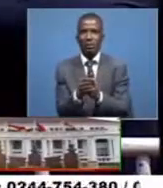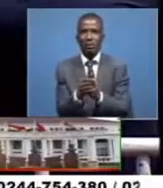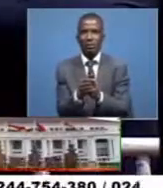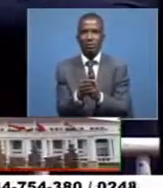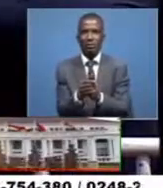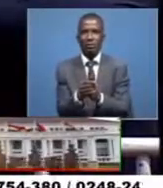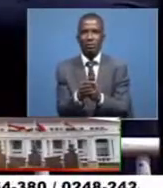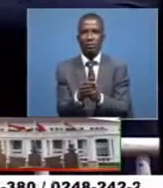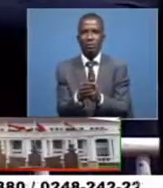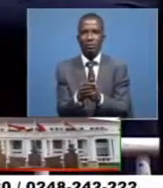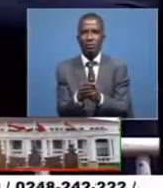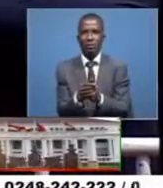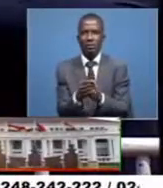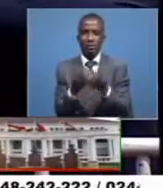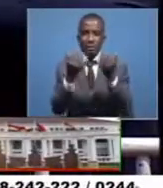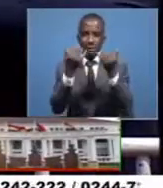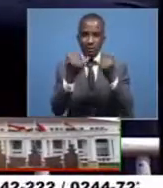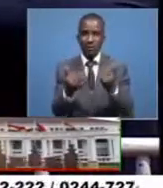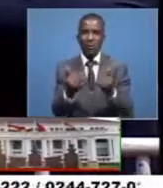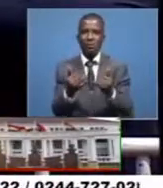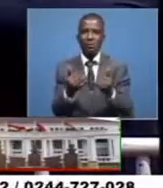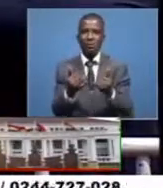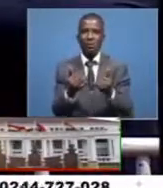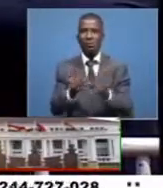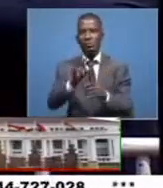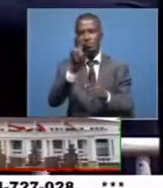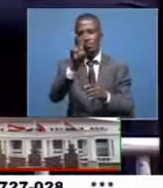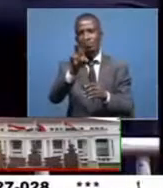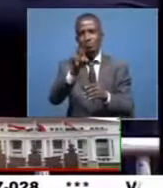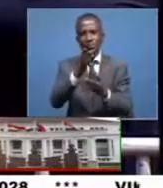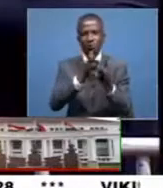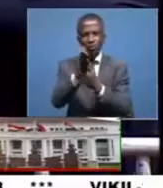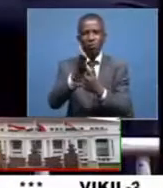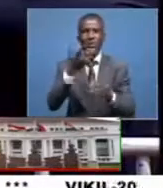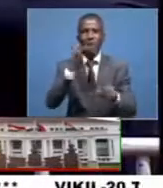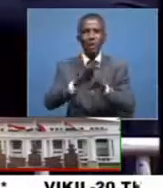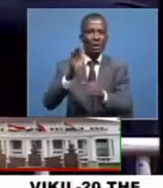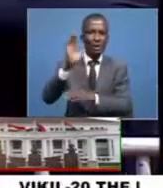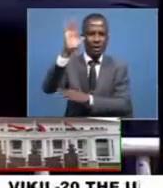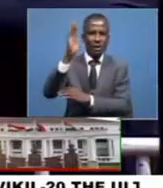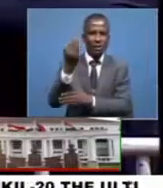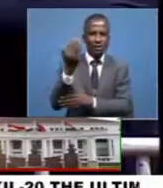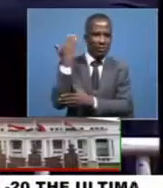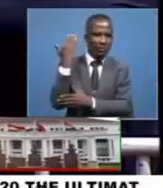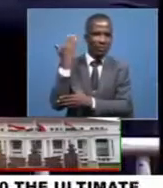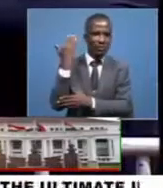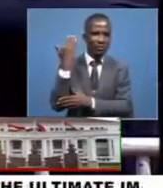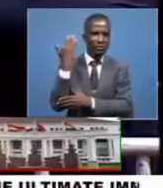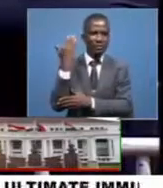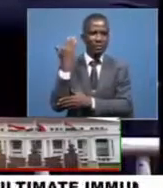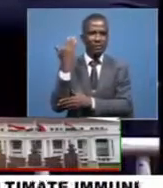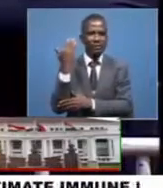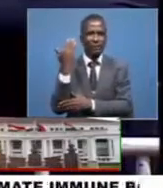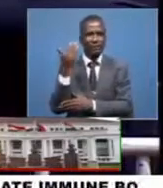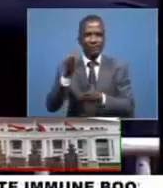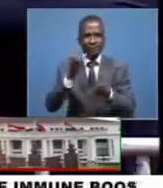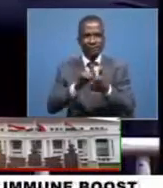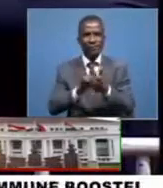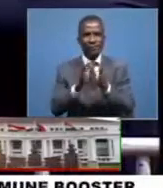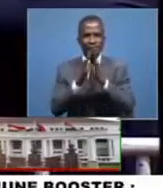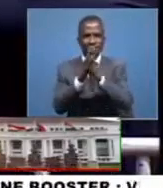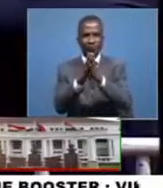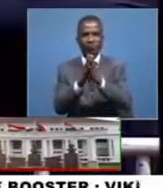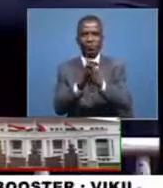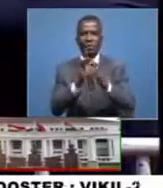a witness statement, but by 2 affidavits by which they opposed our request for them